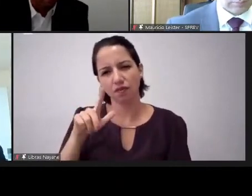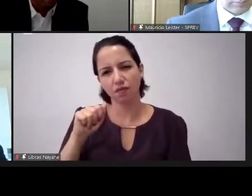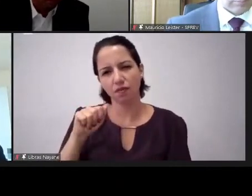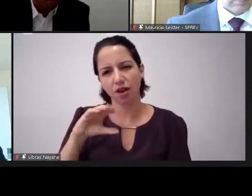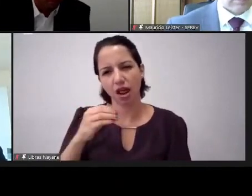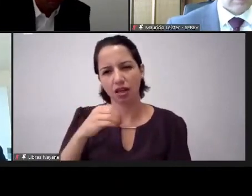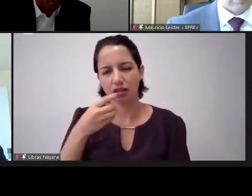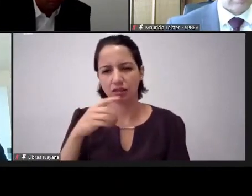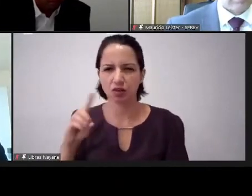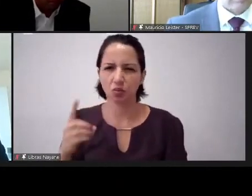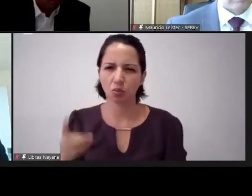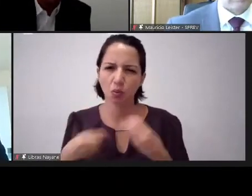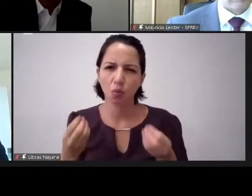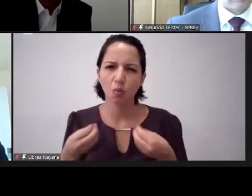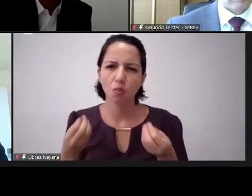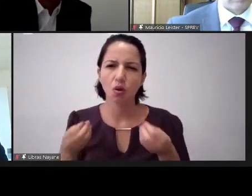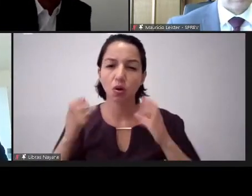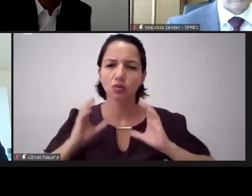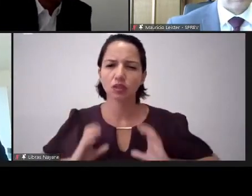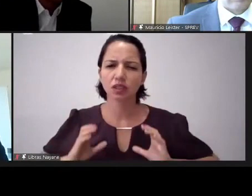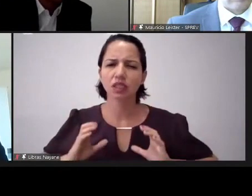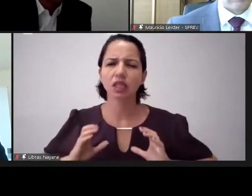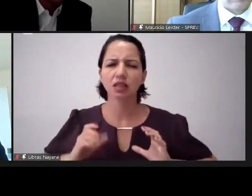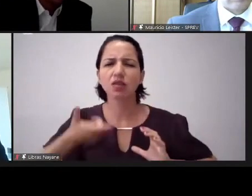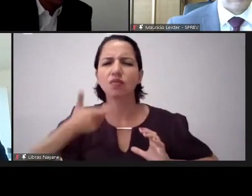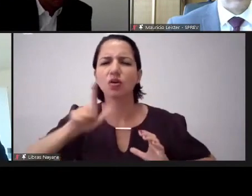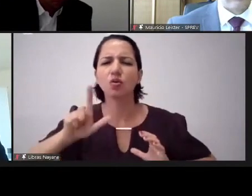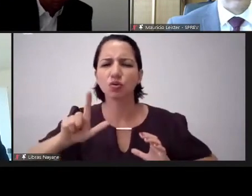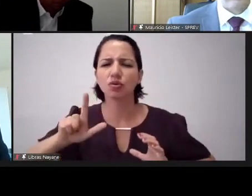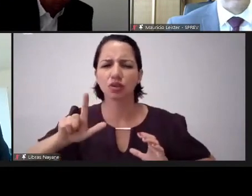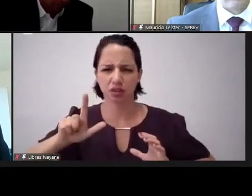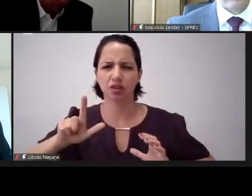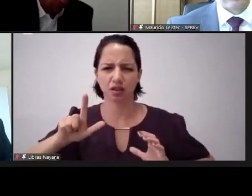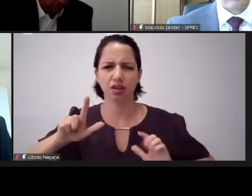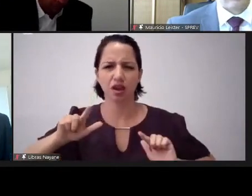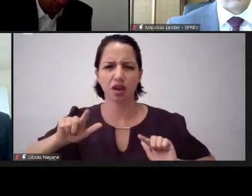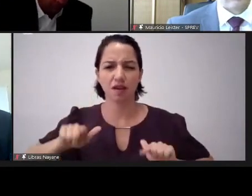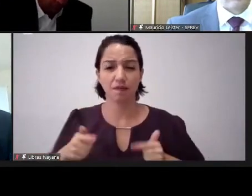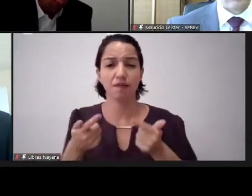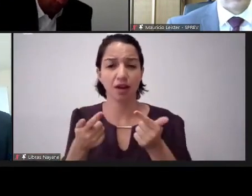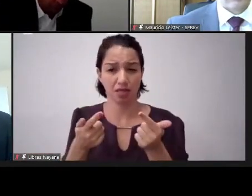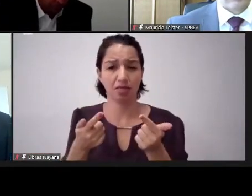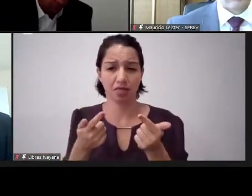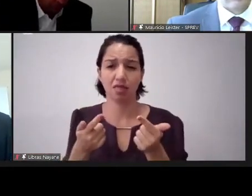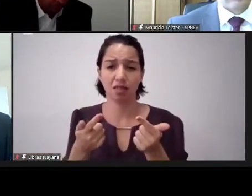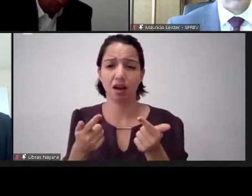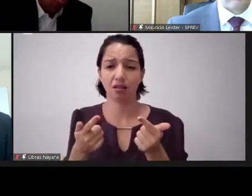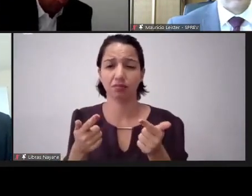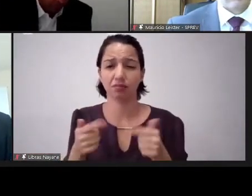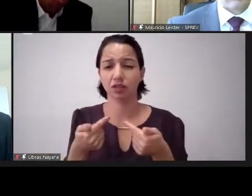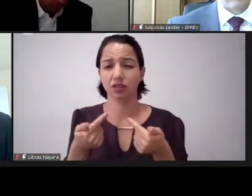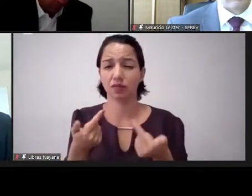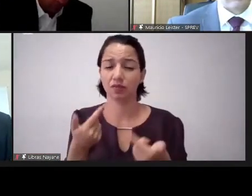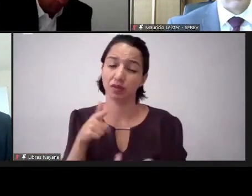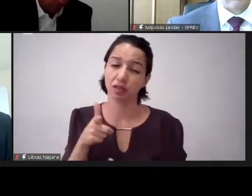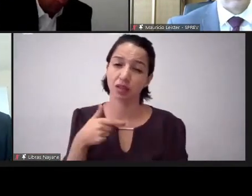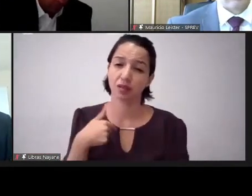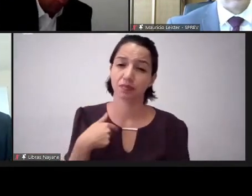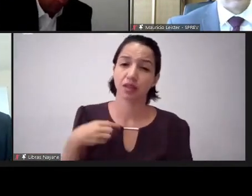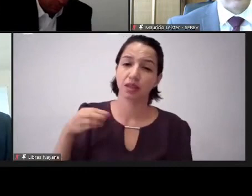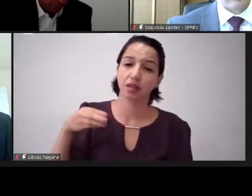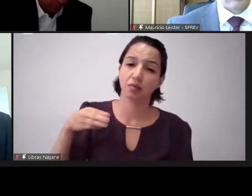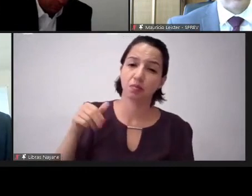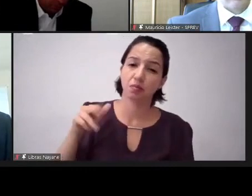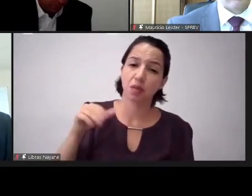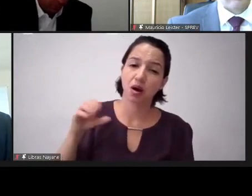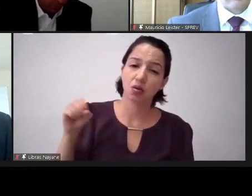the person will face the challenge. To Mauricio, there are many questions in terms